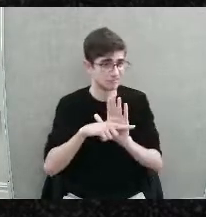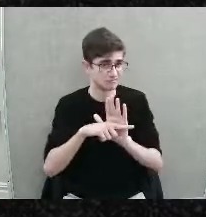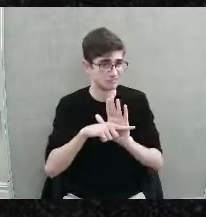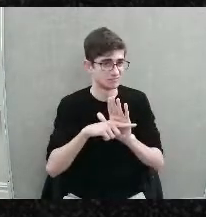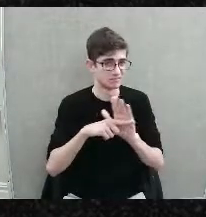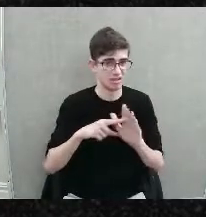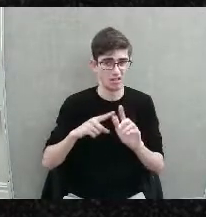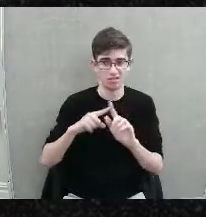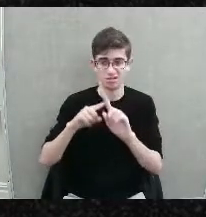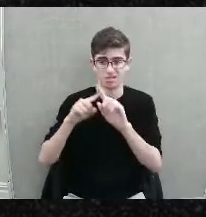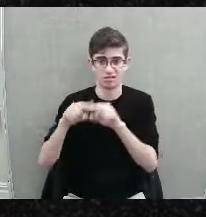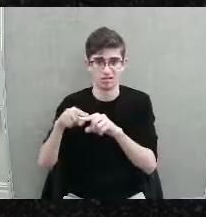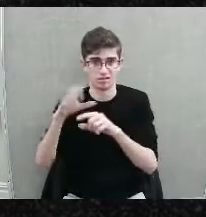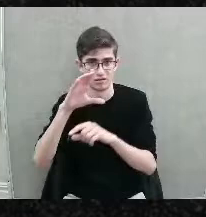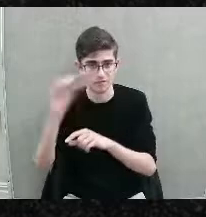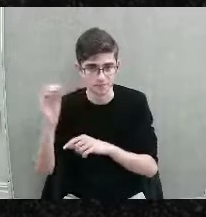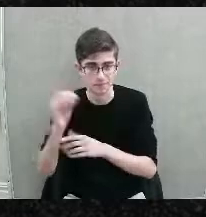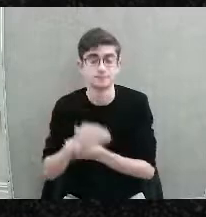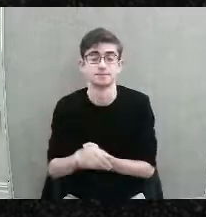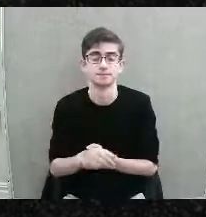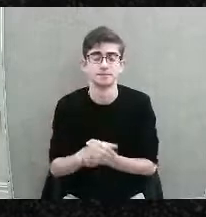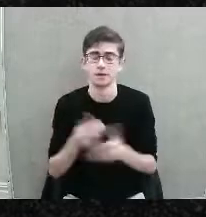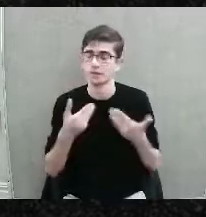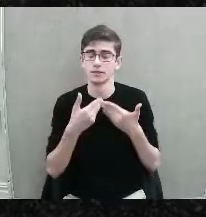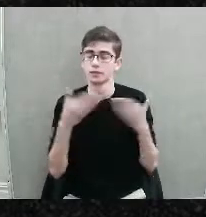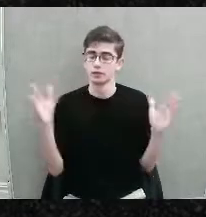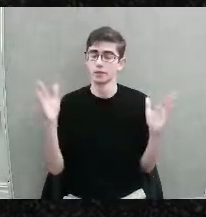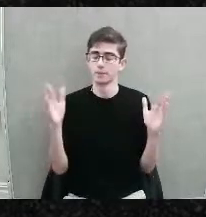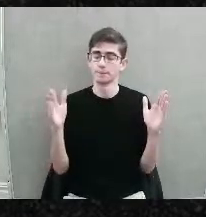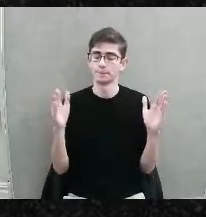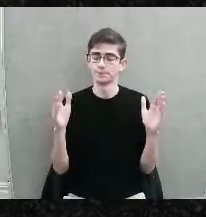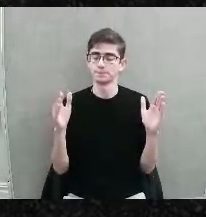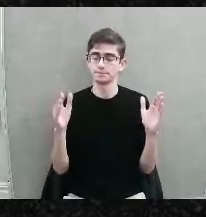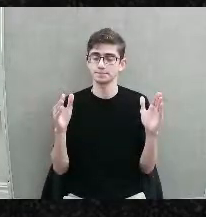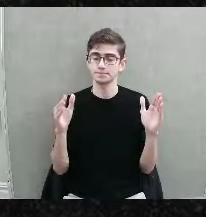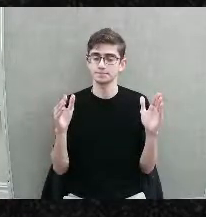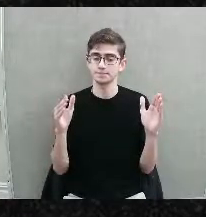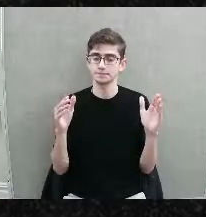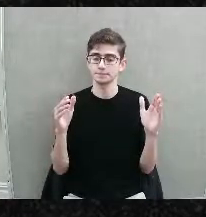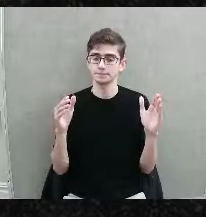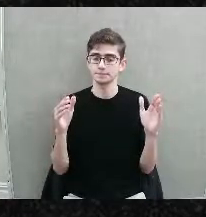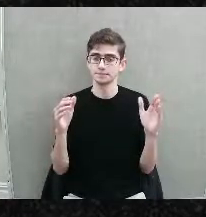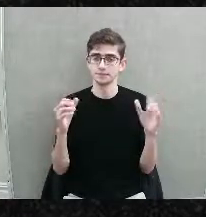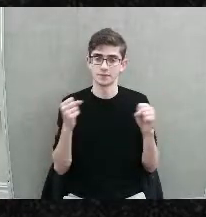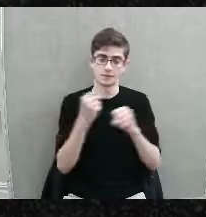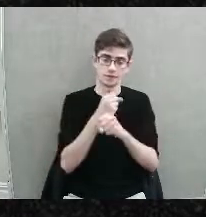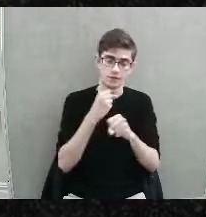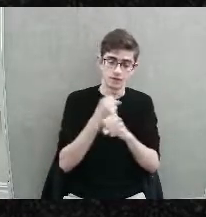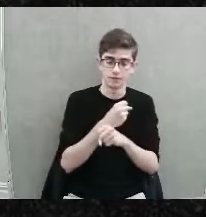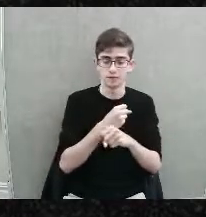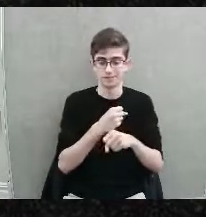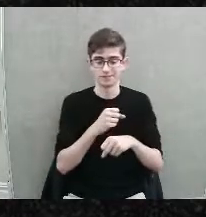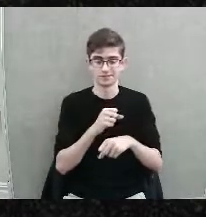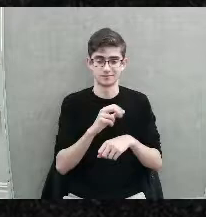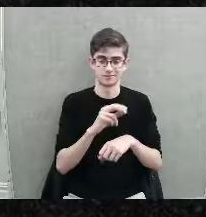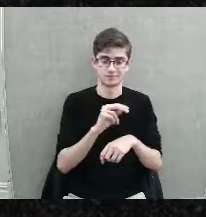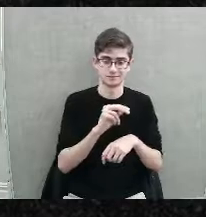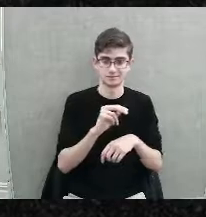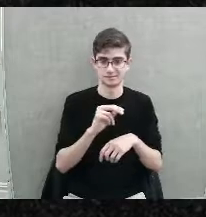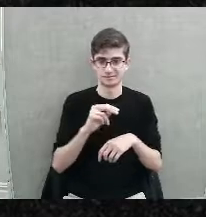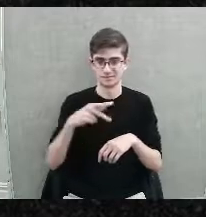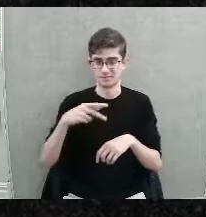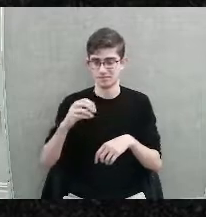I think in general though, the fight between neoliberal multiculturalism and neoliberal populism, at least in the